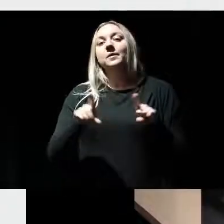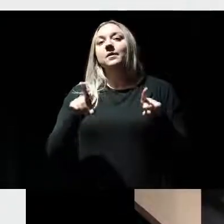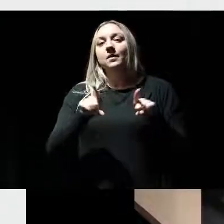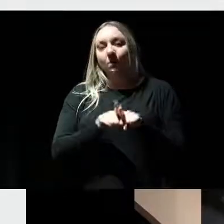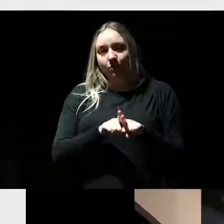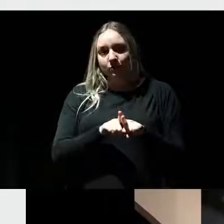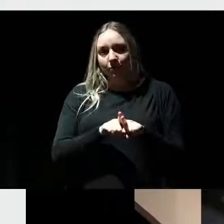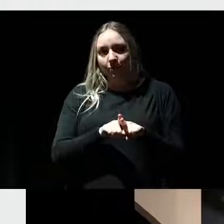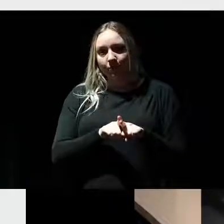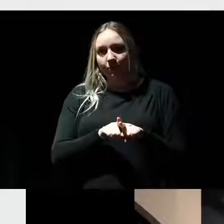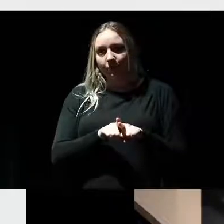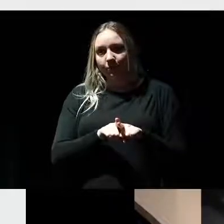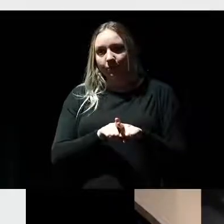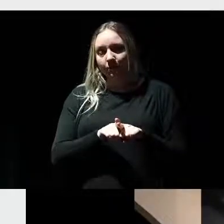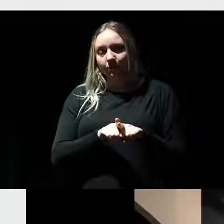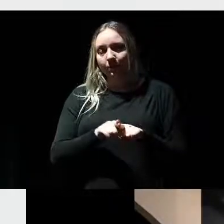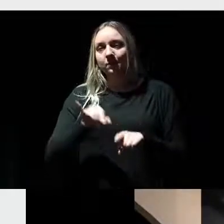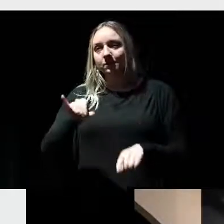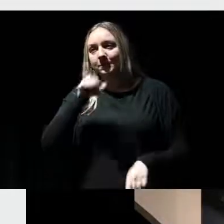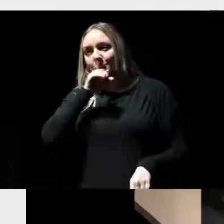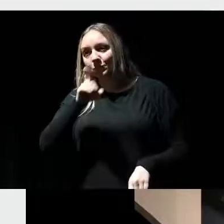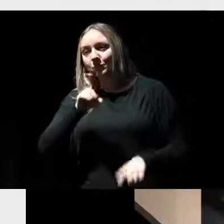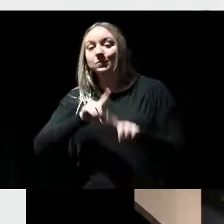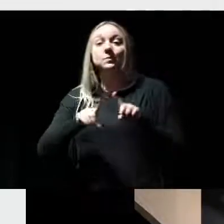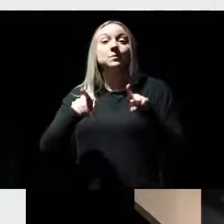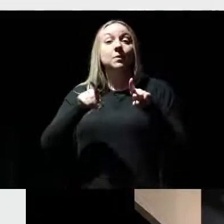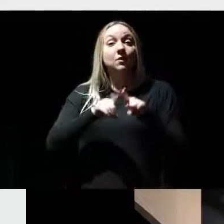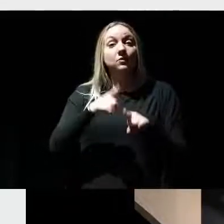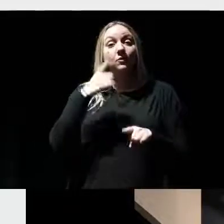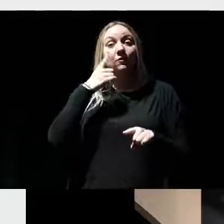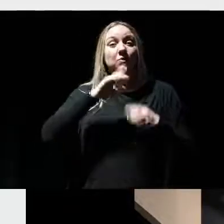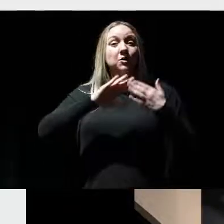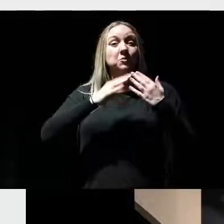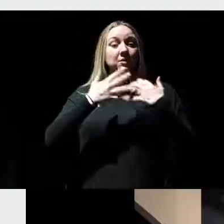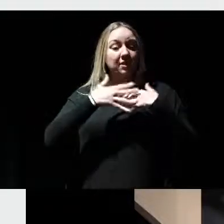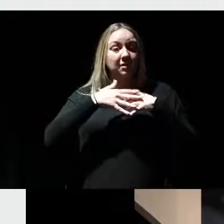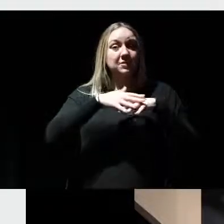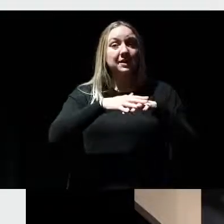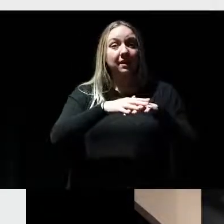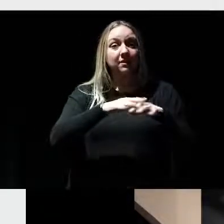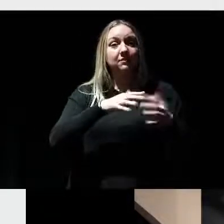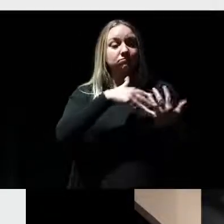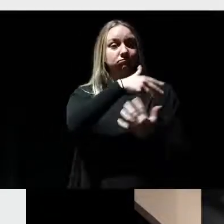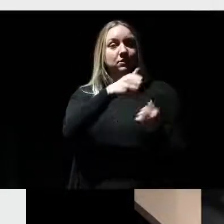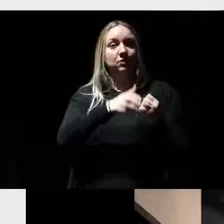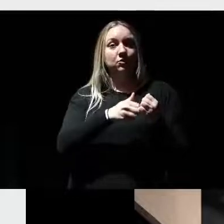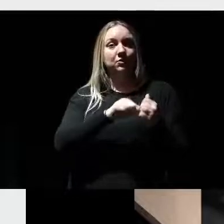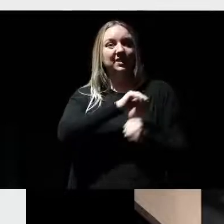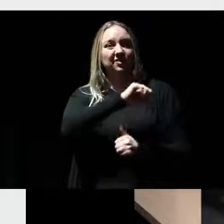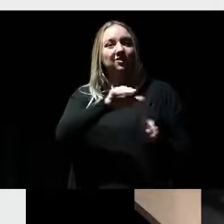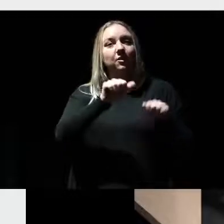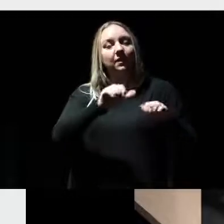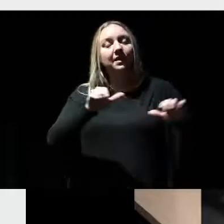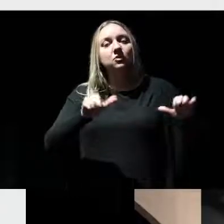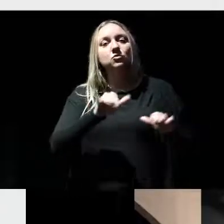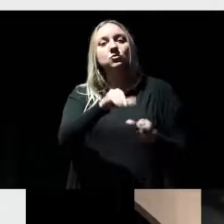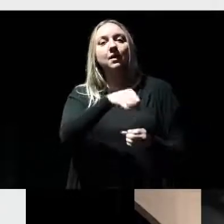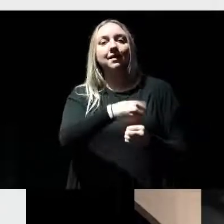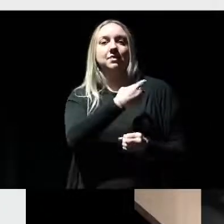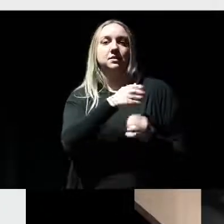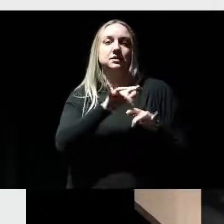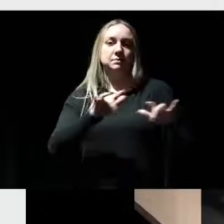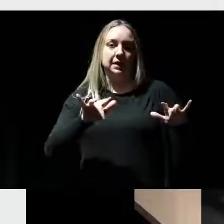this is fundamentally a place where community can come together. Community within the college